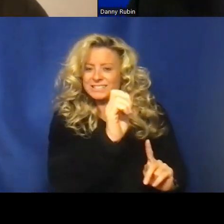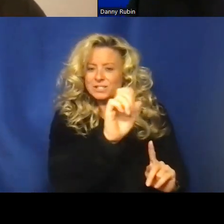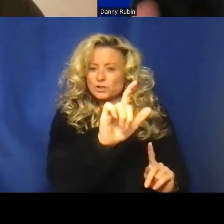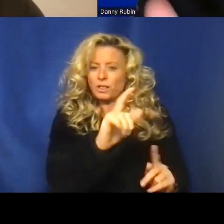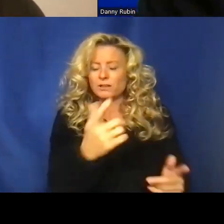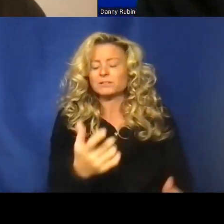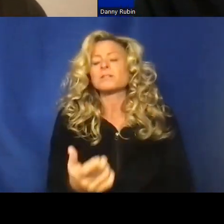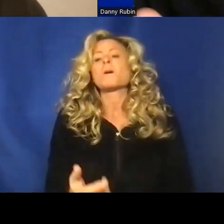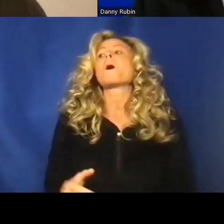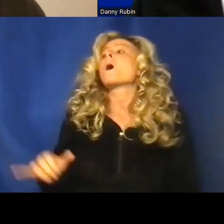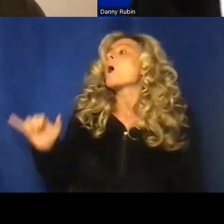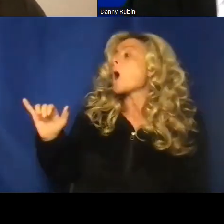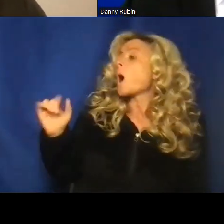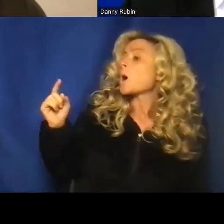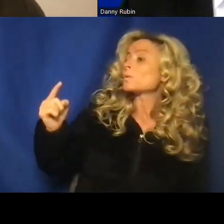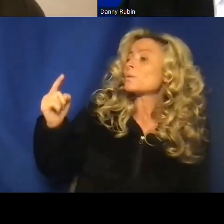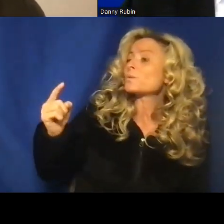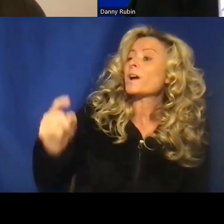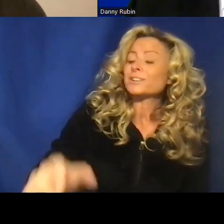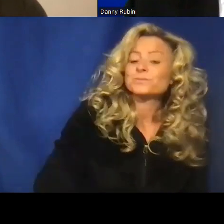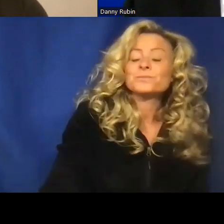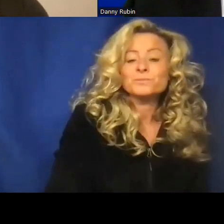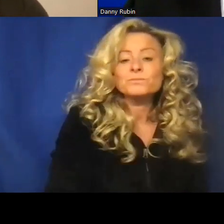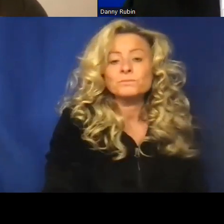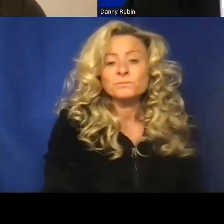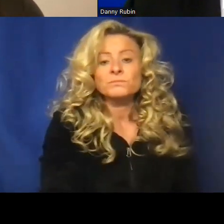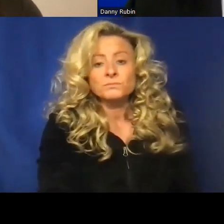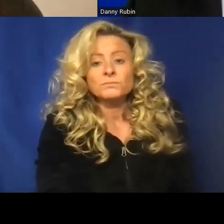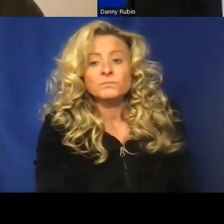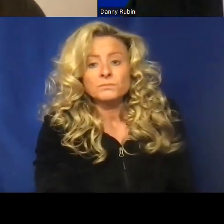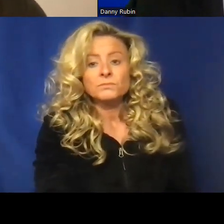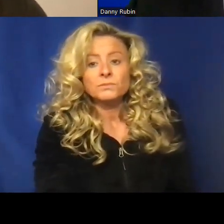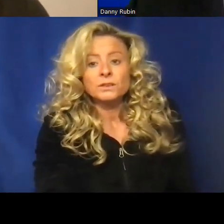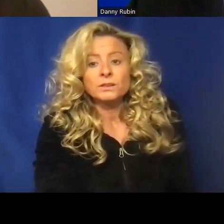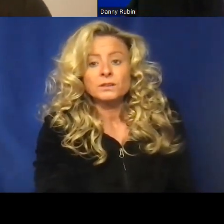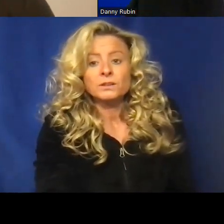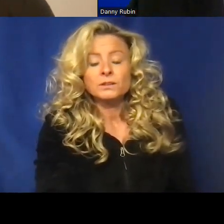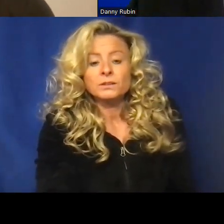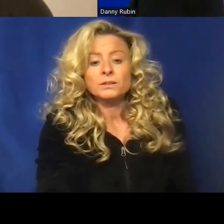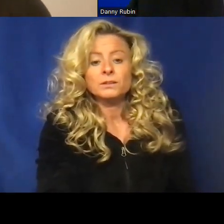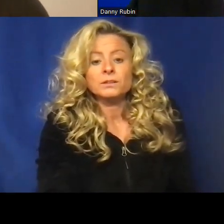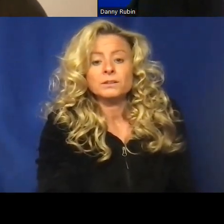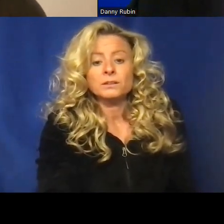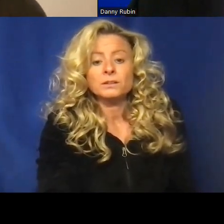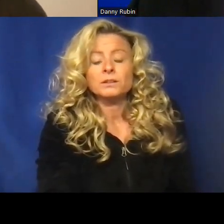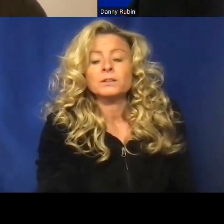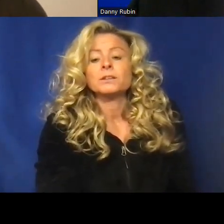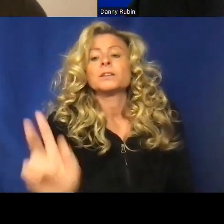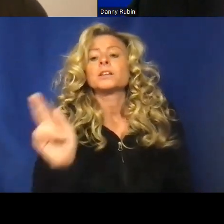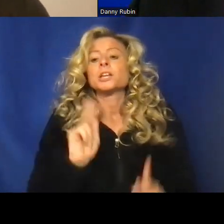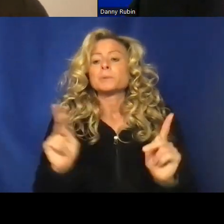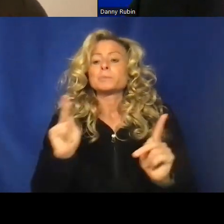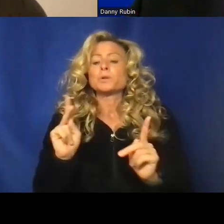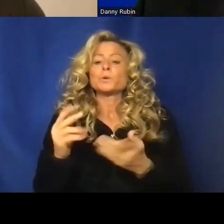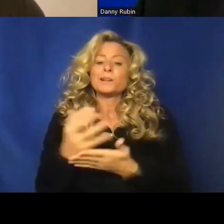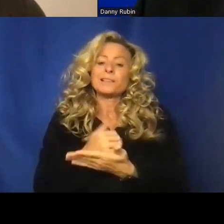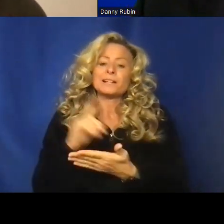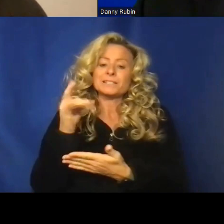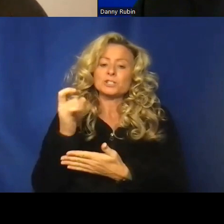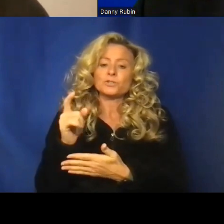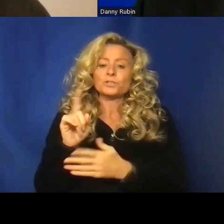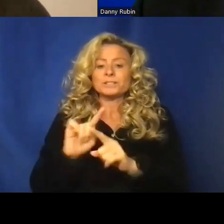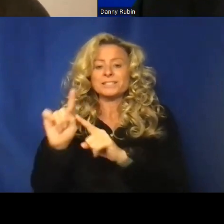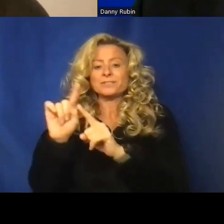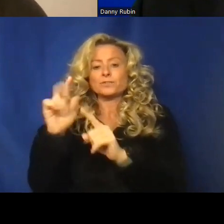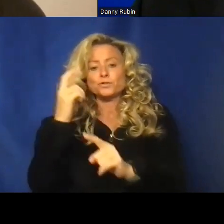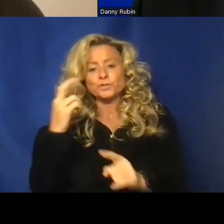might not be. okay, right. And this is So, an so we example of might the find work that you do. people who collect digital cards, they collect them for a different reason. And so we're still Interesting. starting